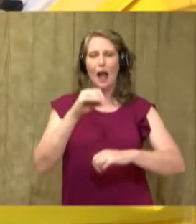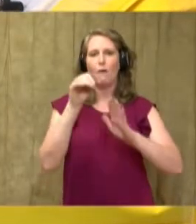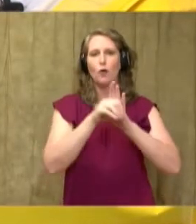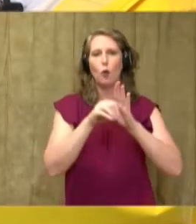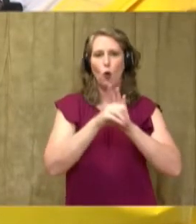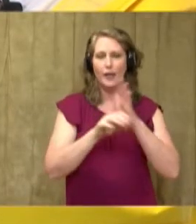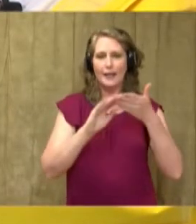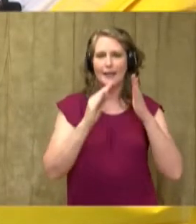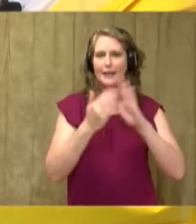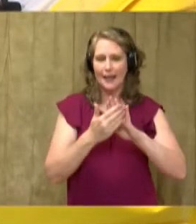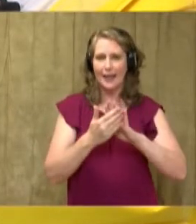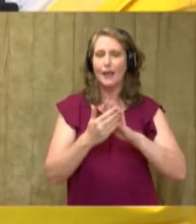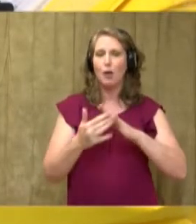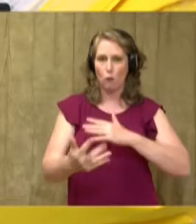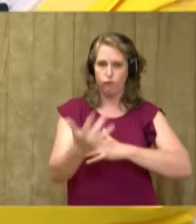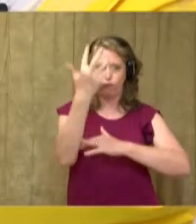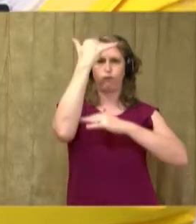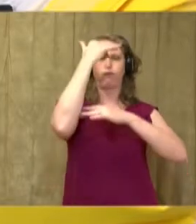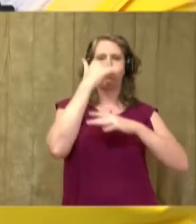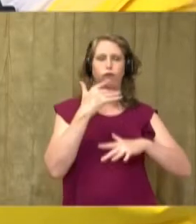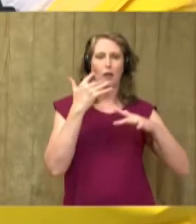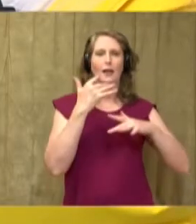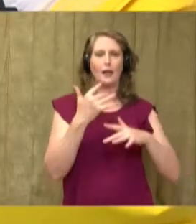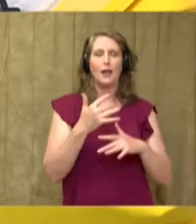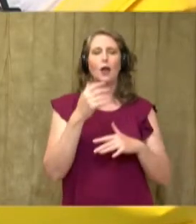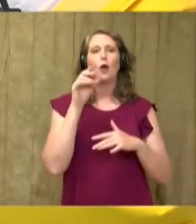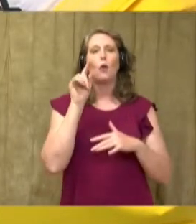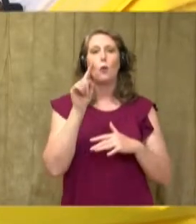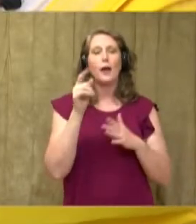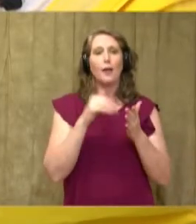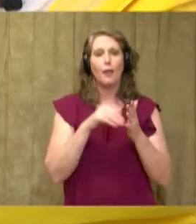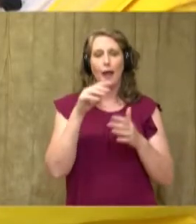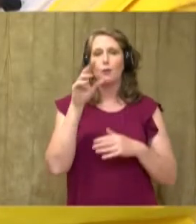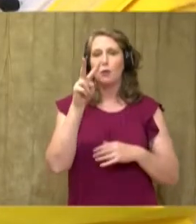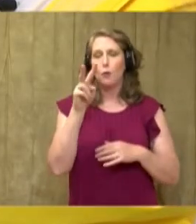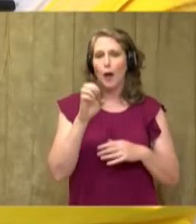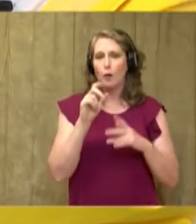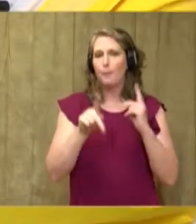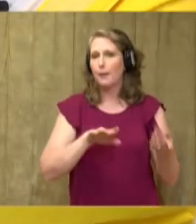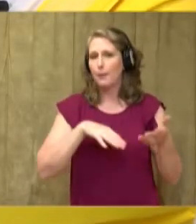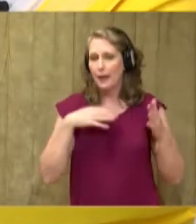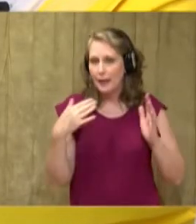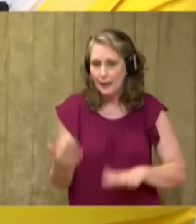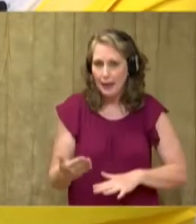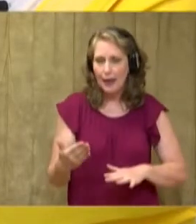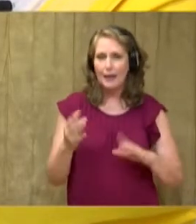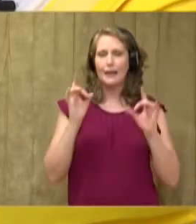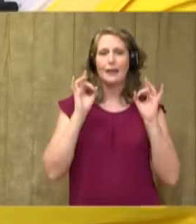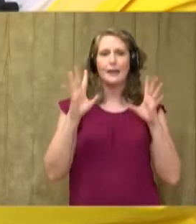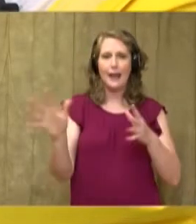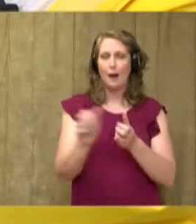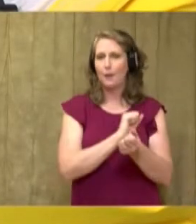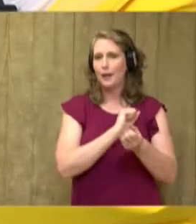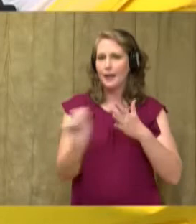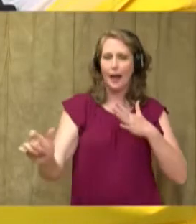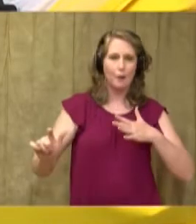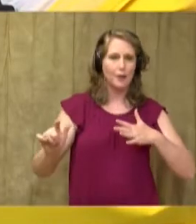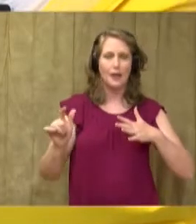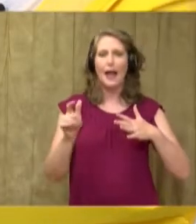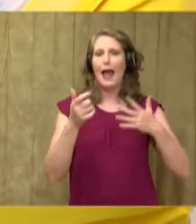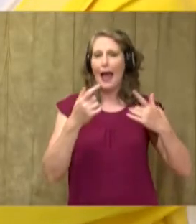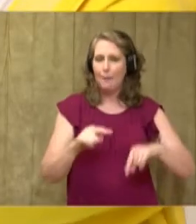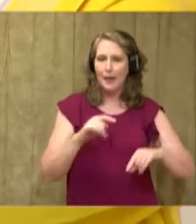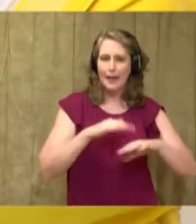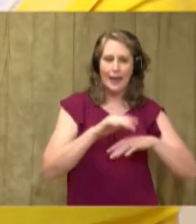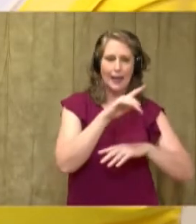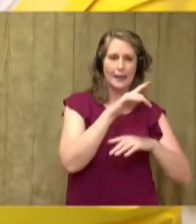million people had to evacuate and 1,200 people lost their lives. Catastrophic damage was done all along the coastlines of